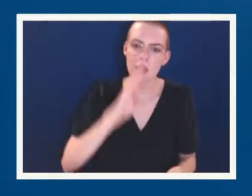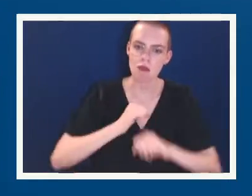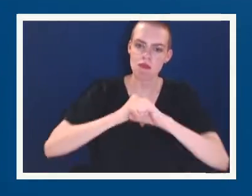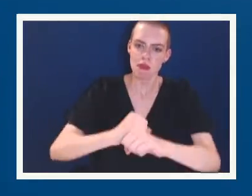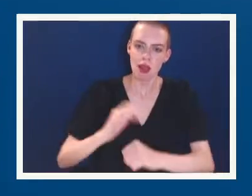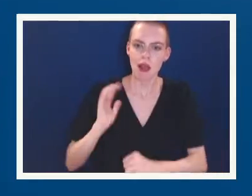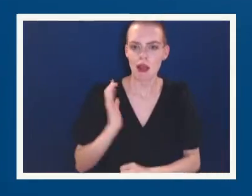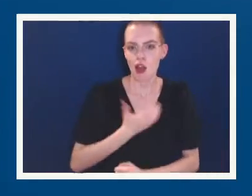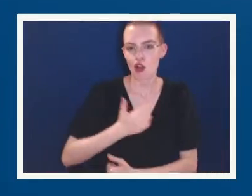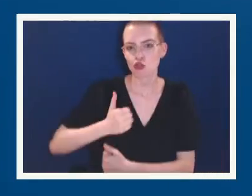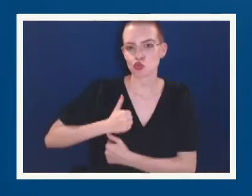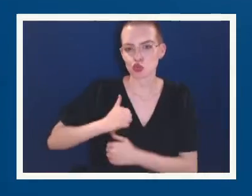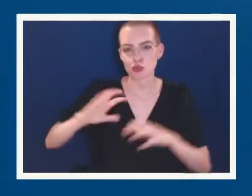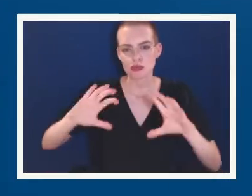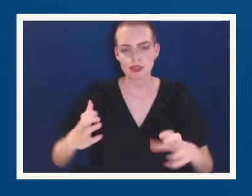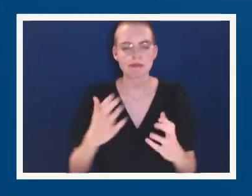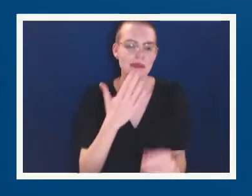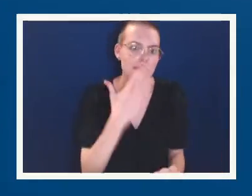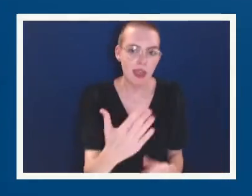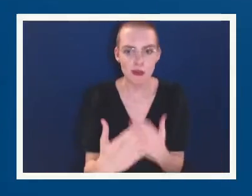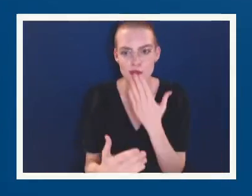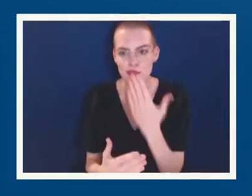you. Thank you.